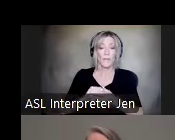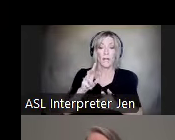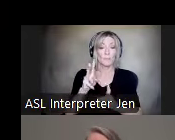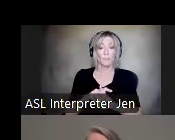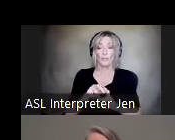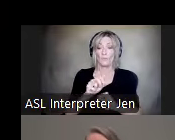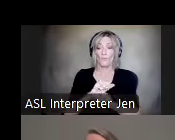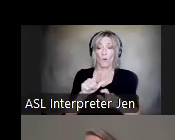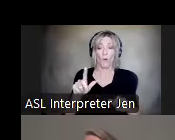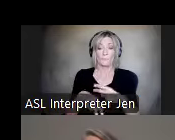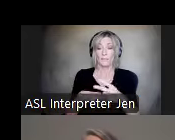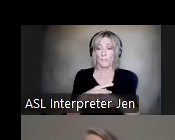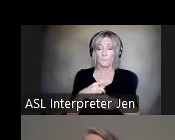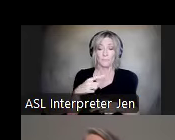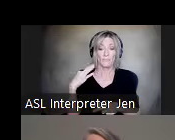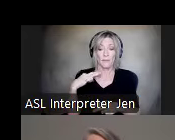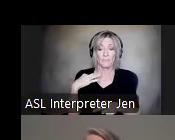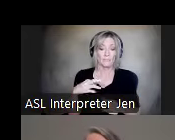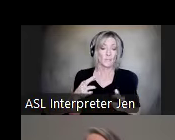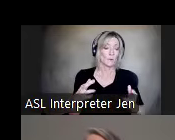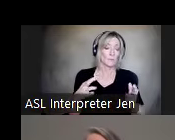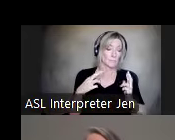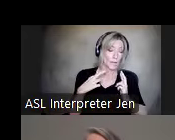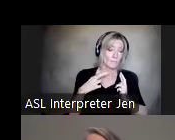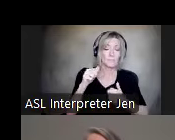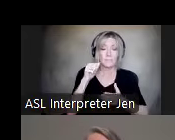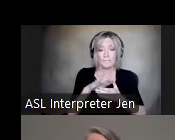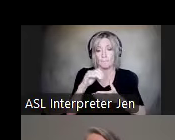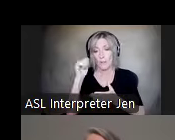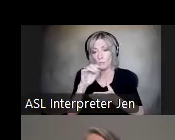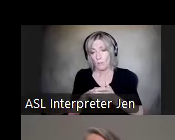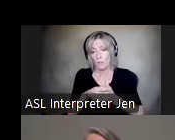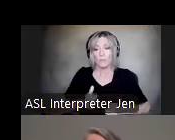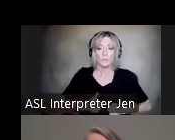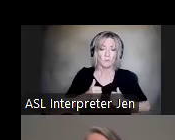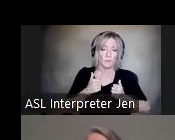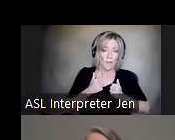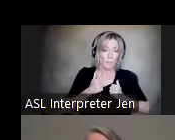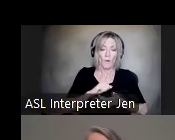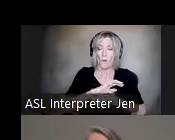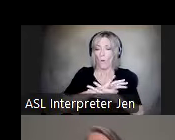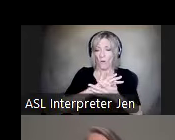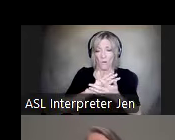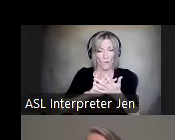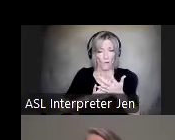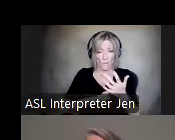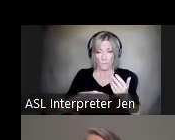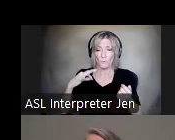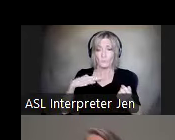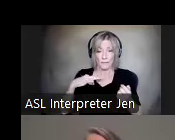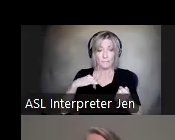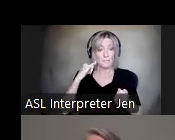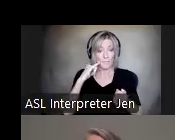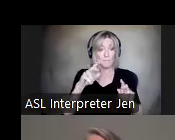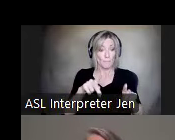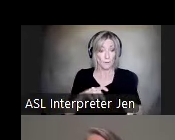we've covered so far. So retirement, spousal, survivor benefits, all of those different kinds of benefits, if that person claims